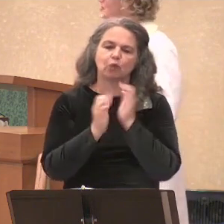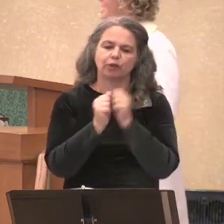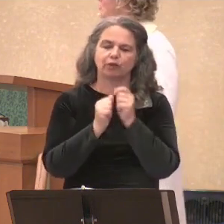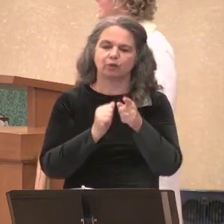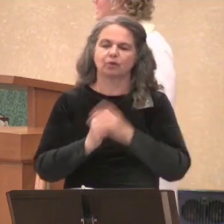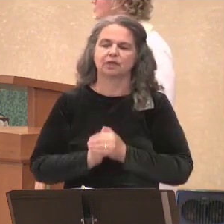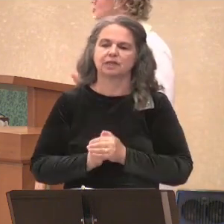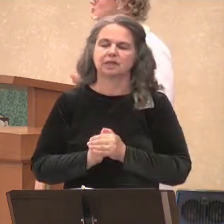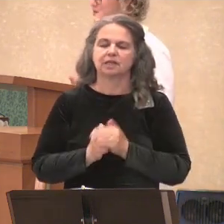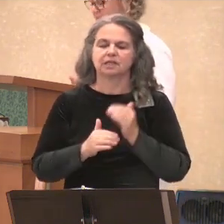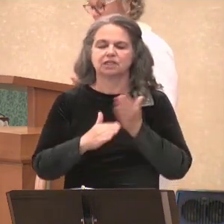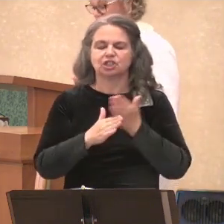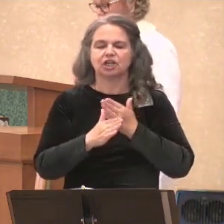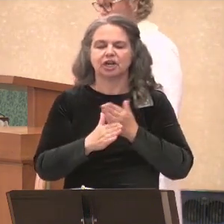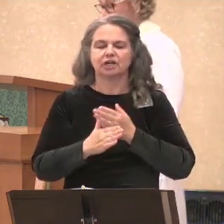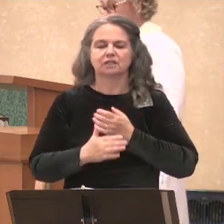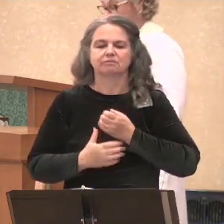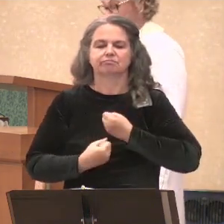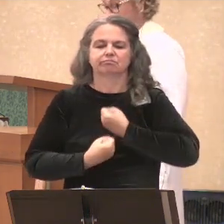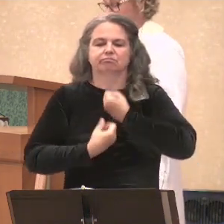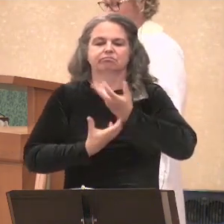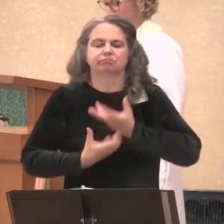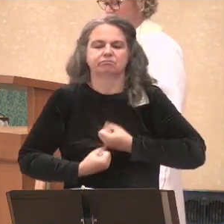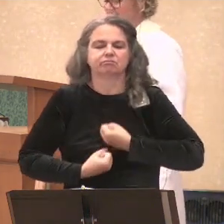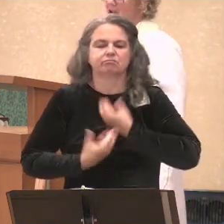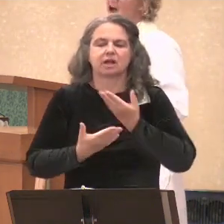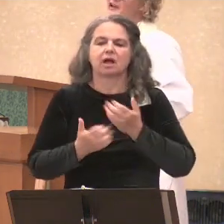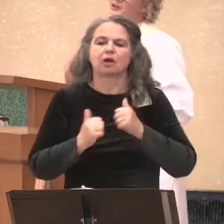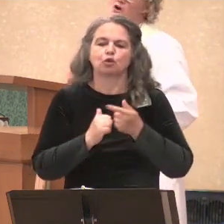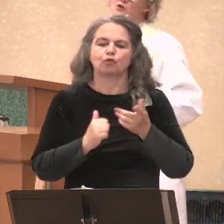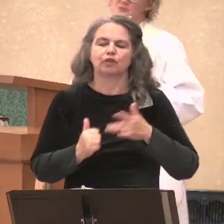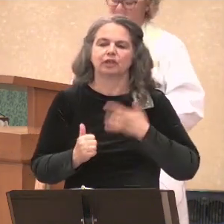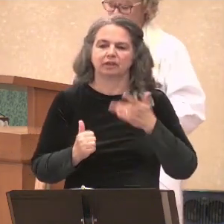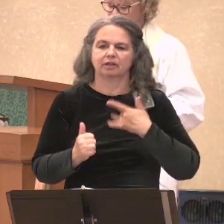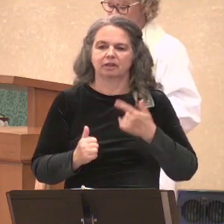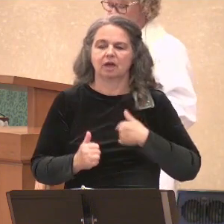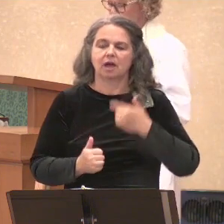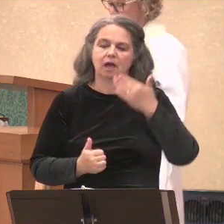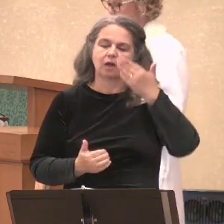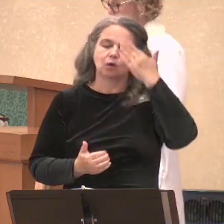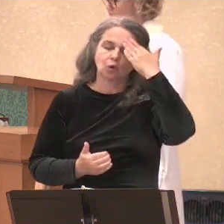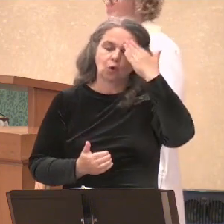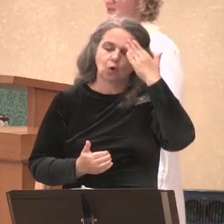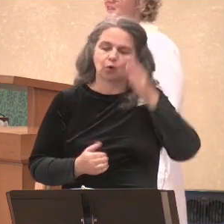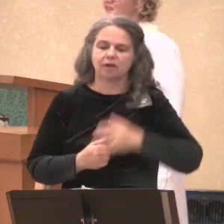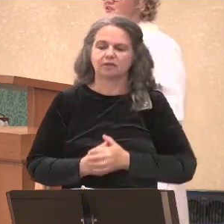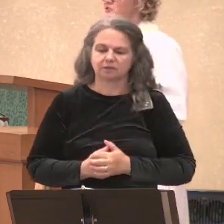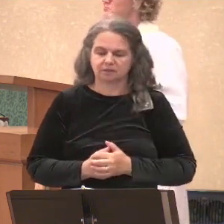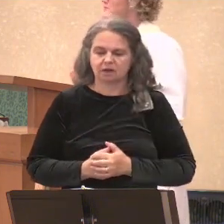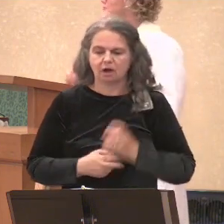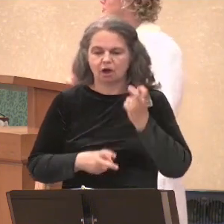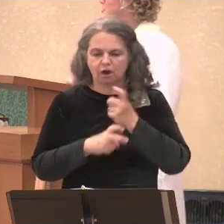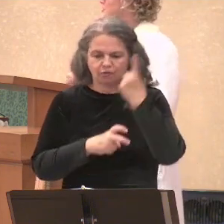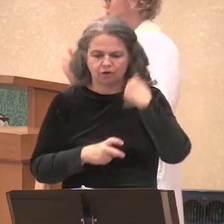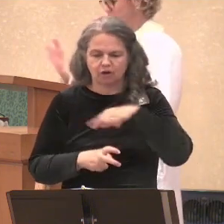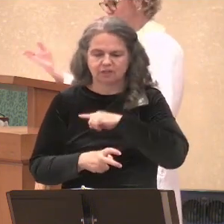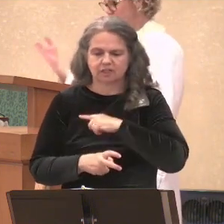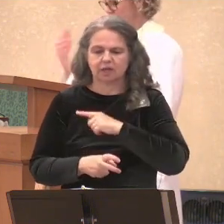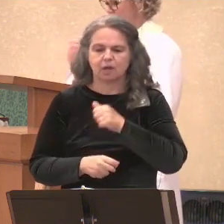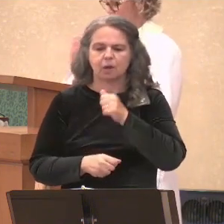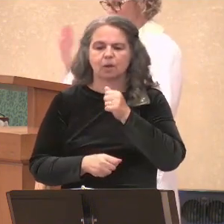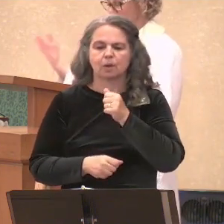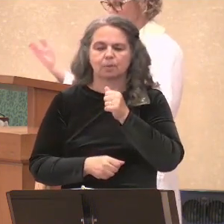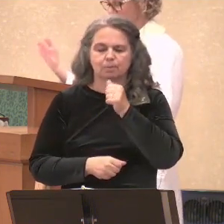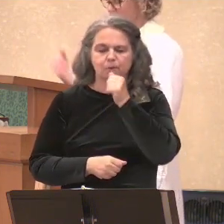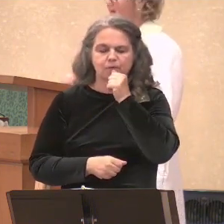you feel out loud to a caring Christian. I know receiving is hard for many of us who prefer to